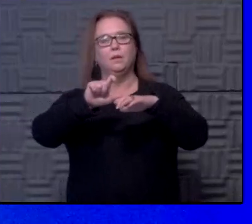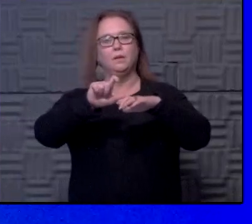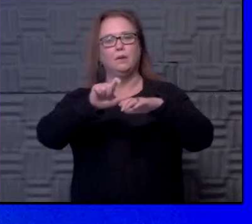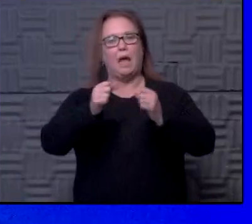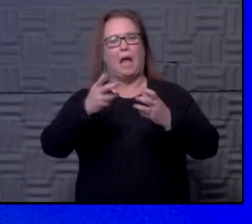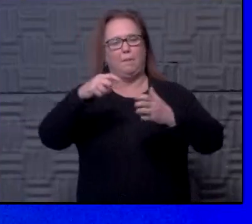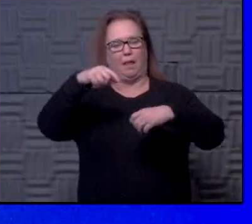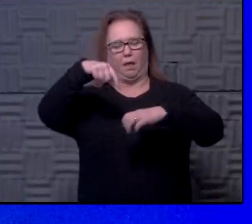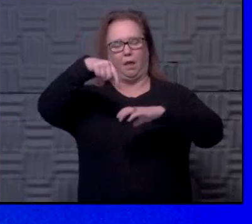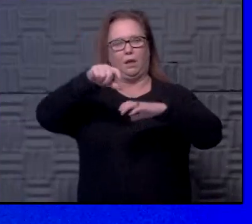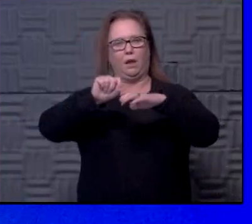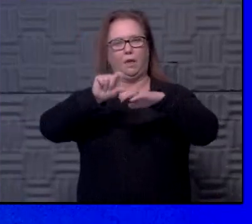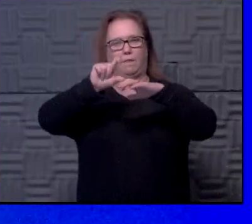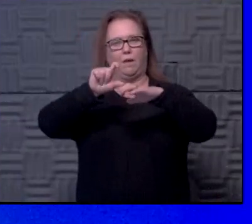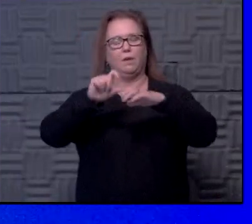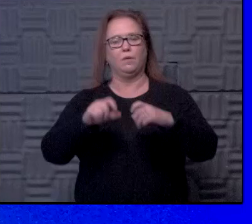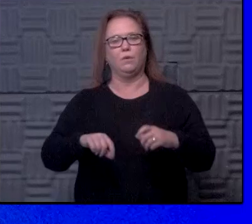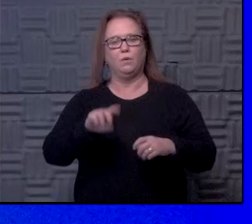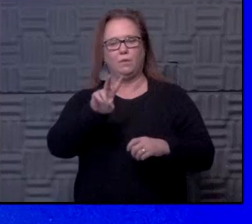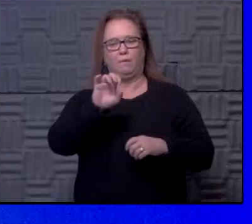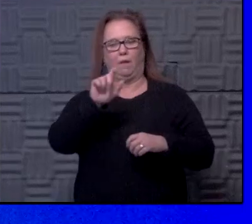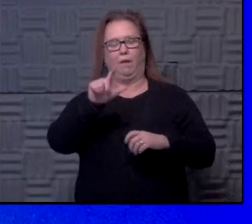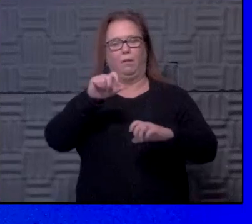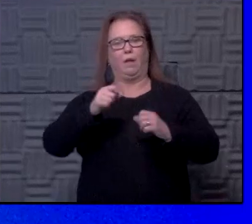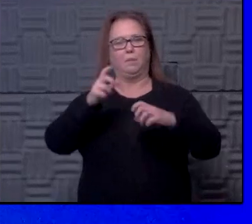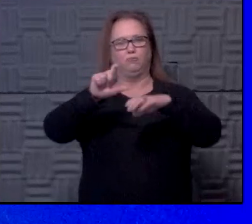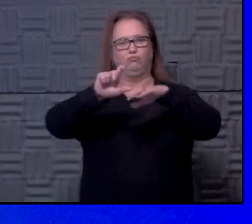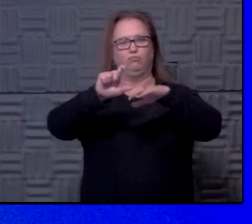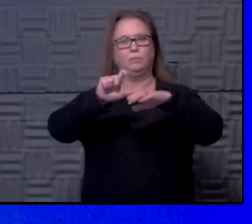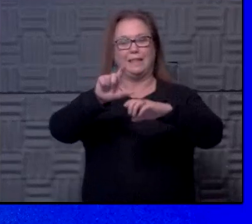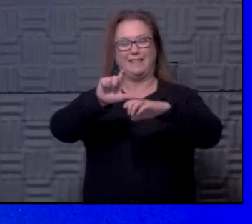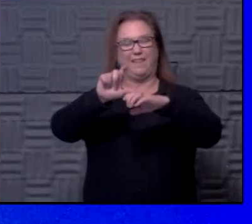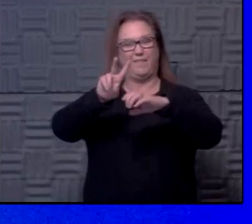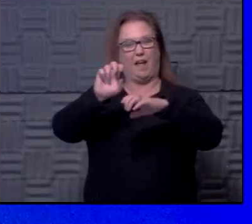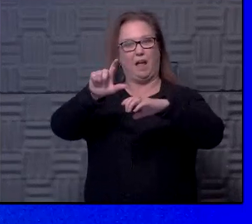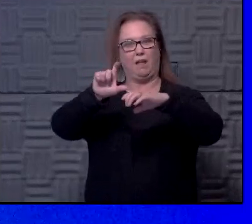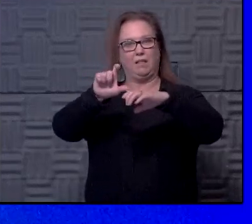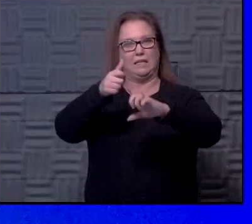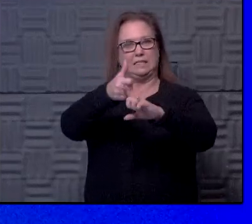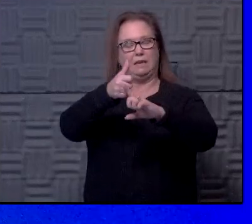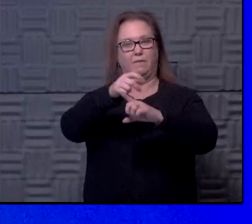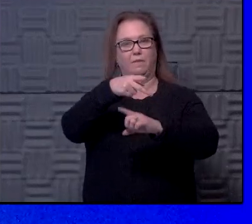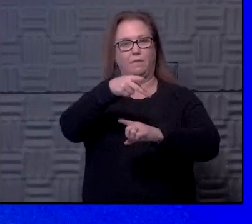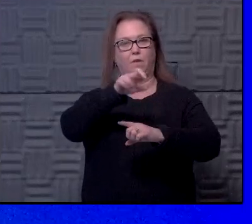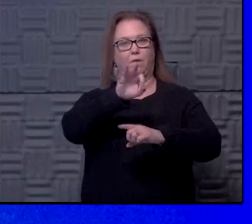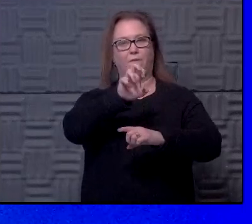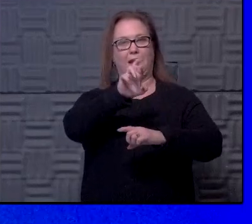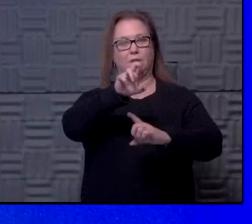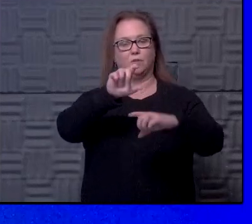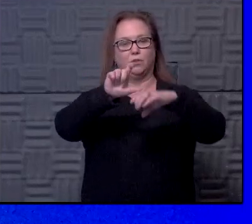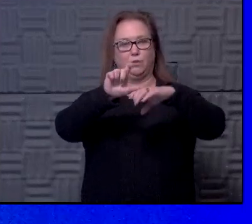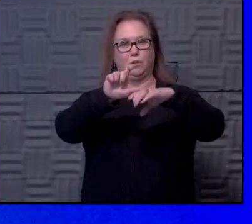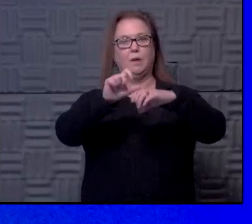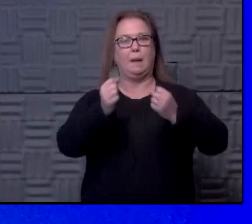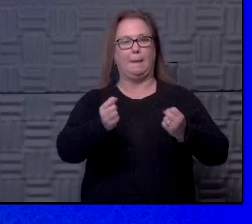interesting. It would be very good. So in the vial for Pfizer, it is a multi-dose vial, meaning